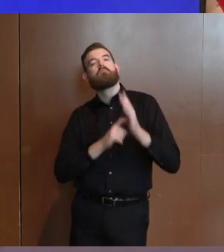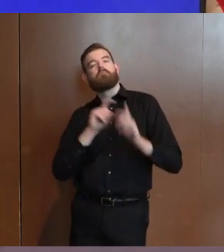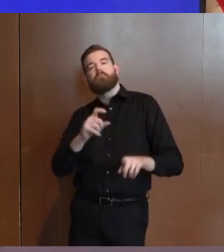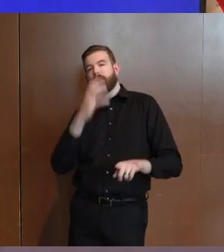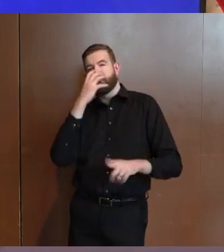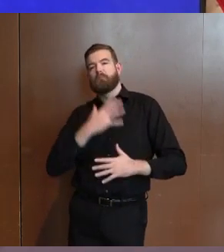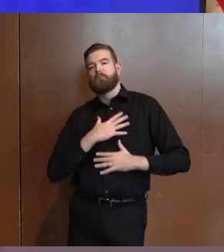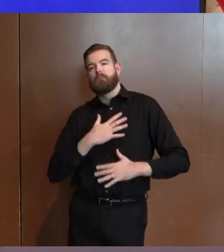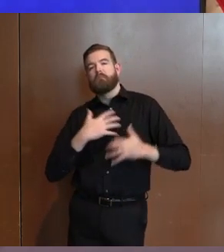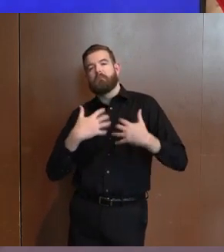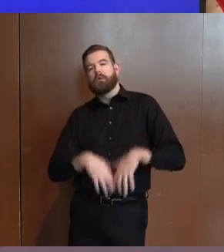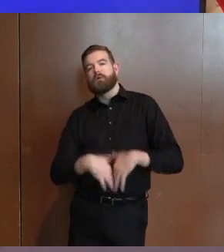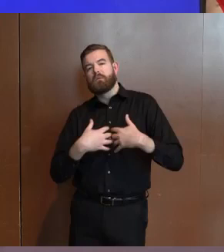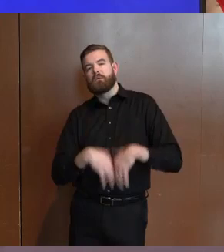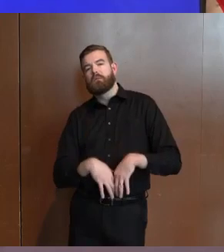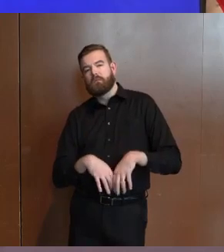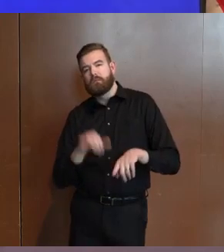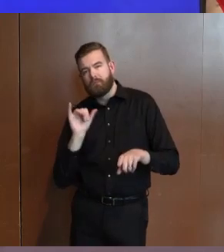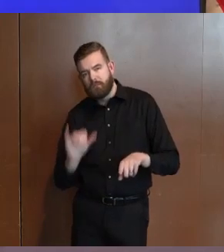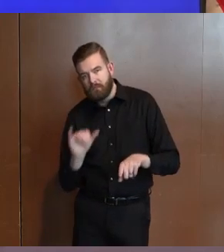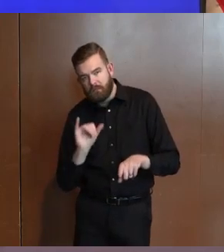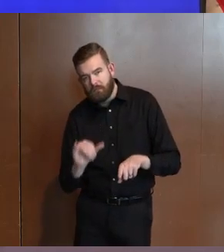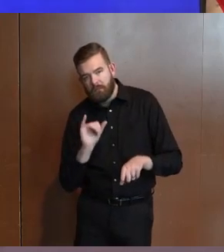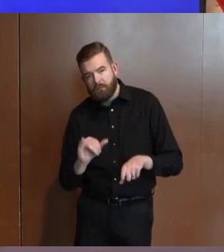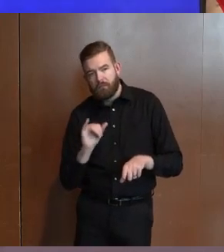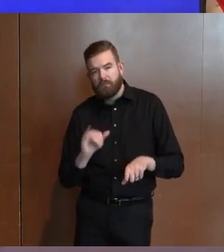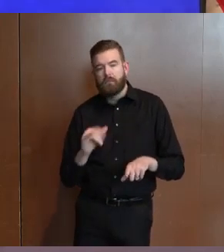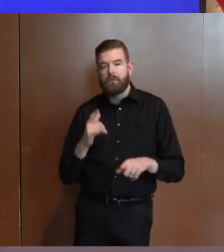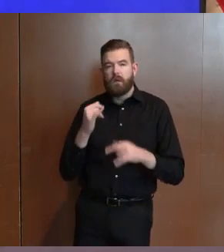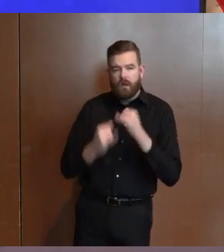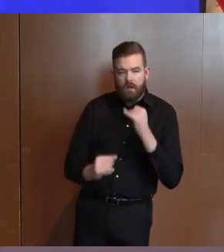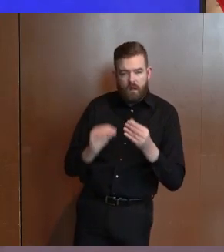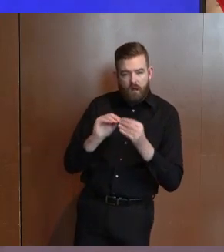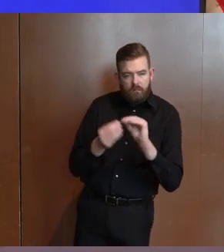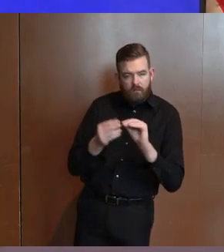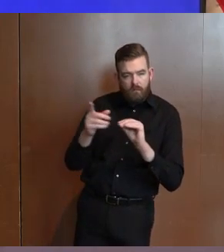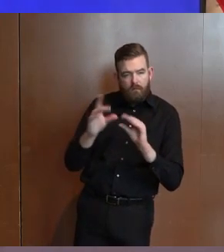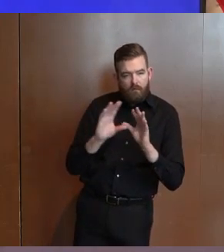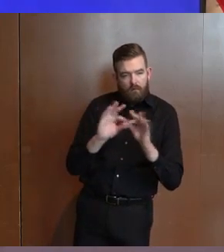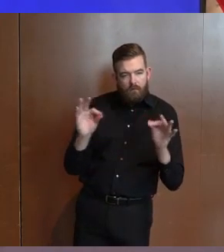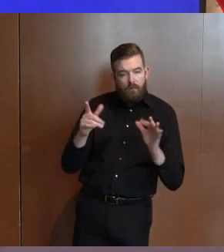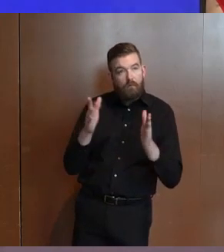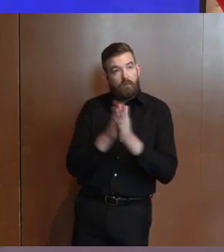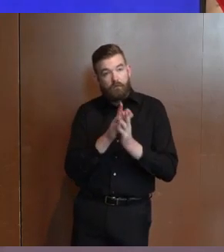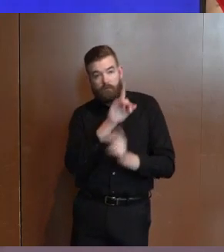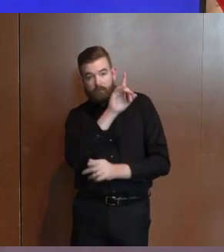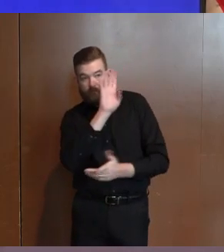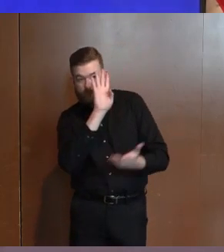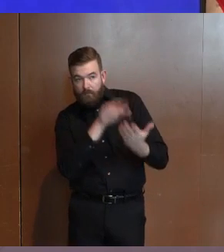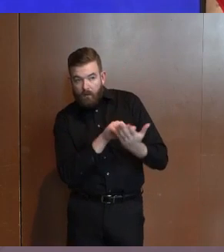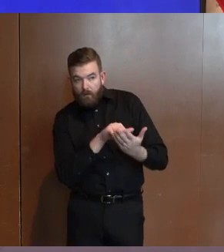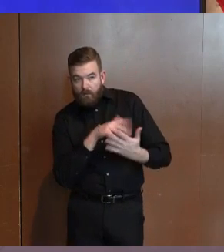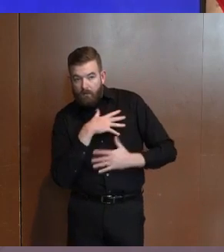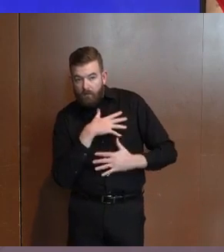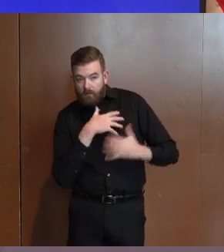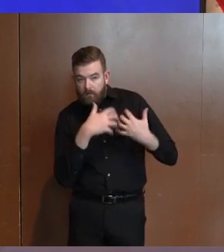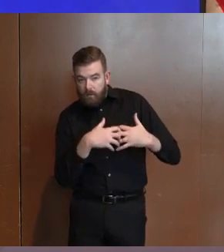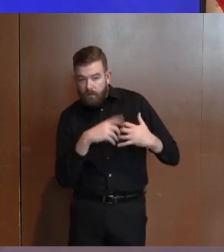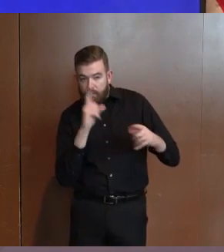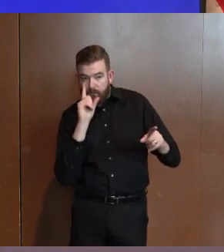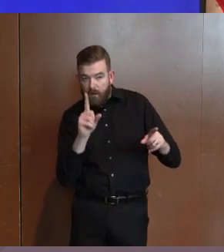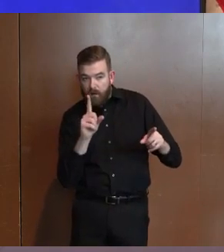think the last number that you were at was 4,000, you were requesting 4,000 ventilators for the peak. Does that mean we'll